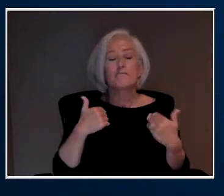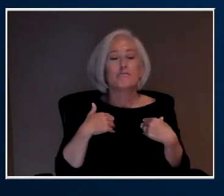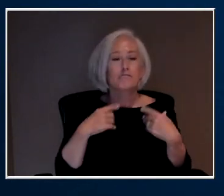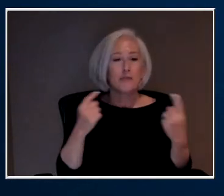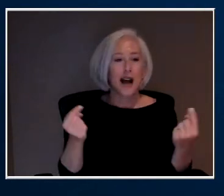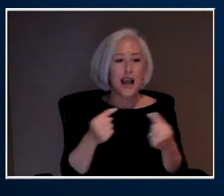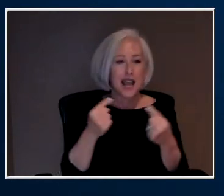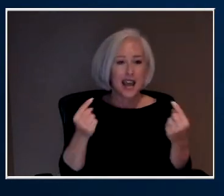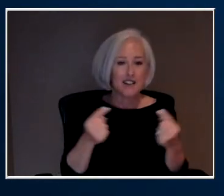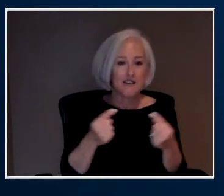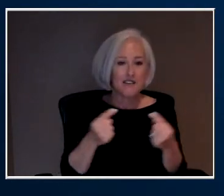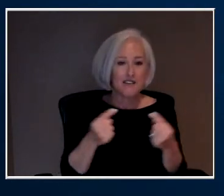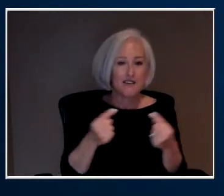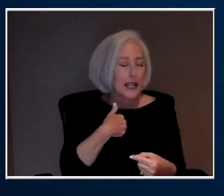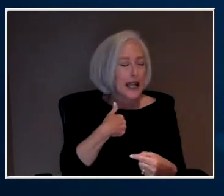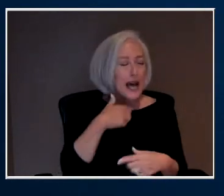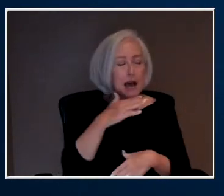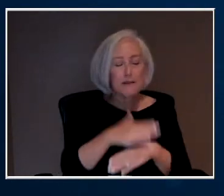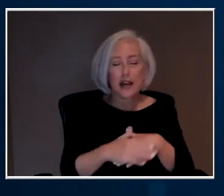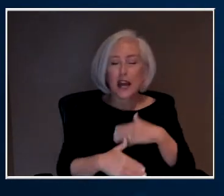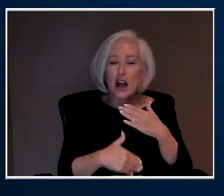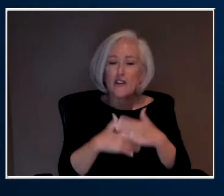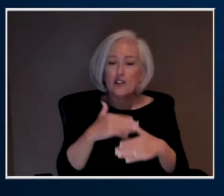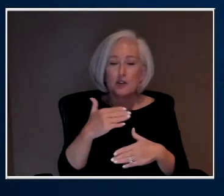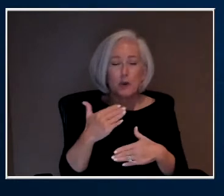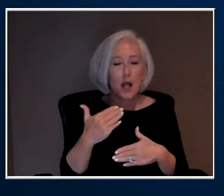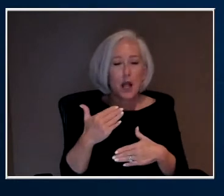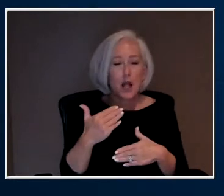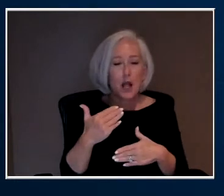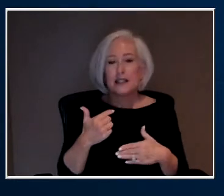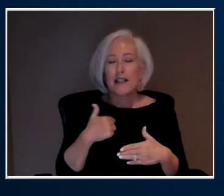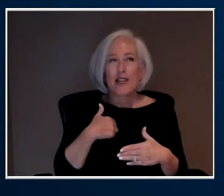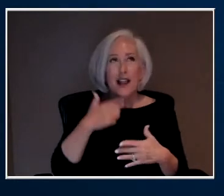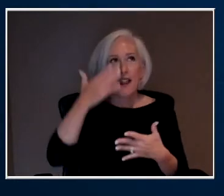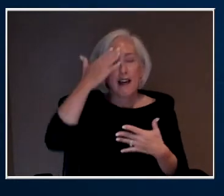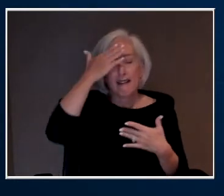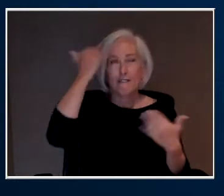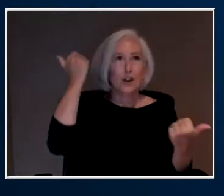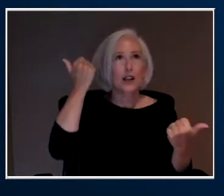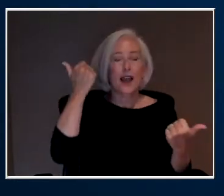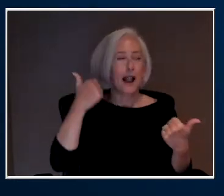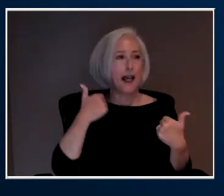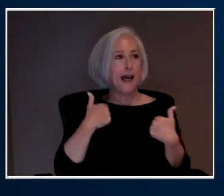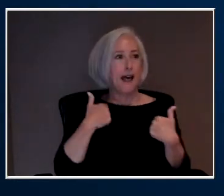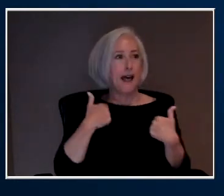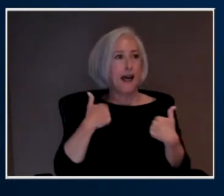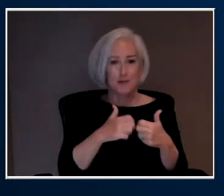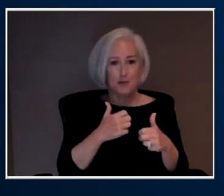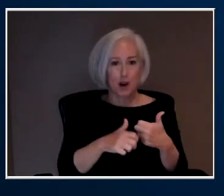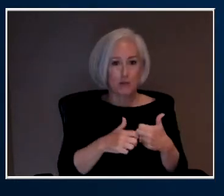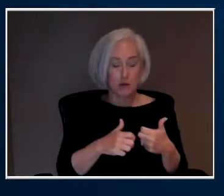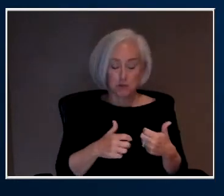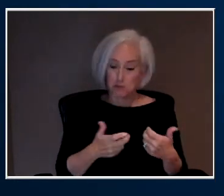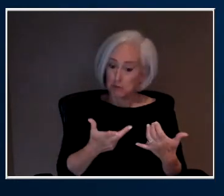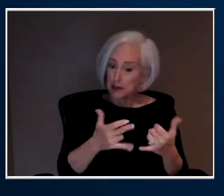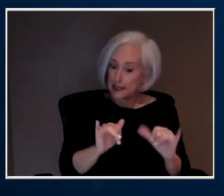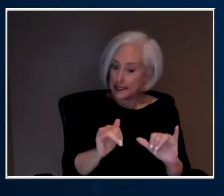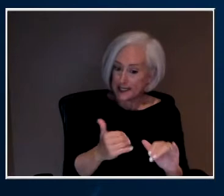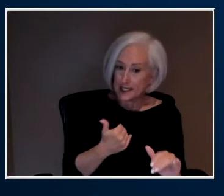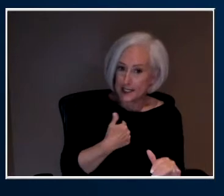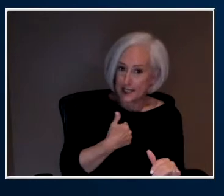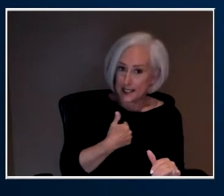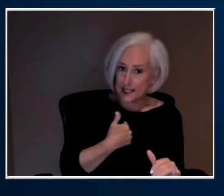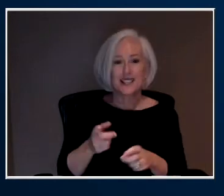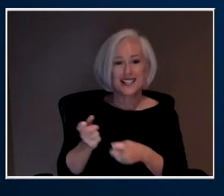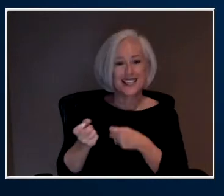so comfortable that I get to the place where I sort of forget that I've had this problem and still have the problem, but it's being